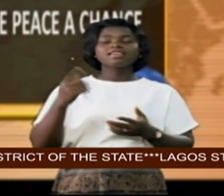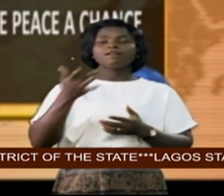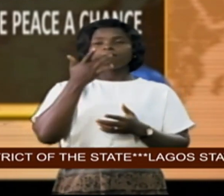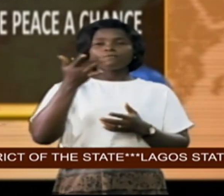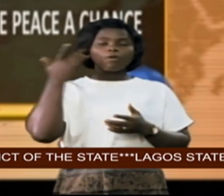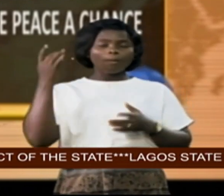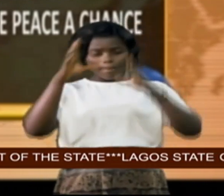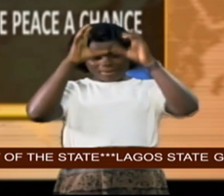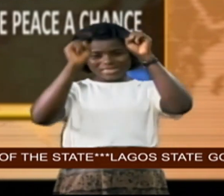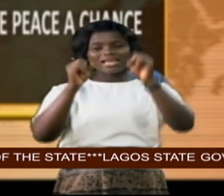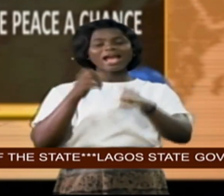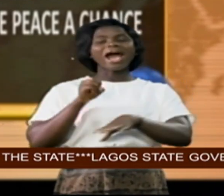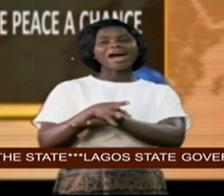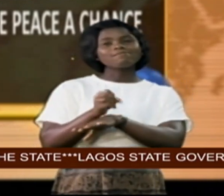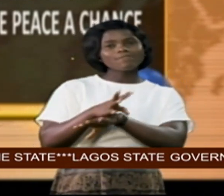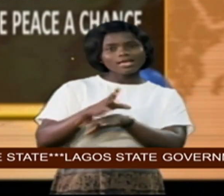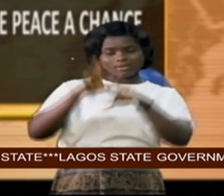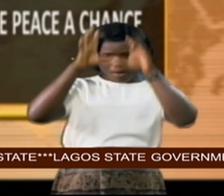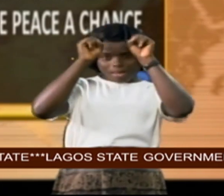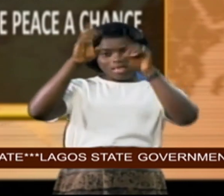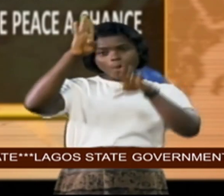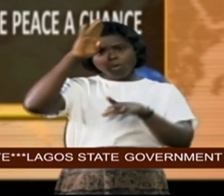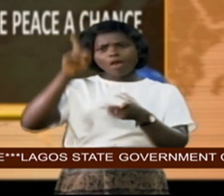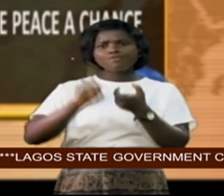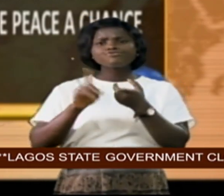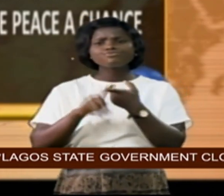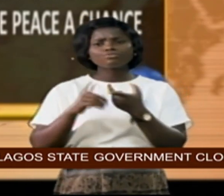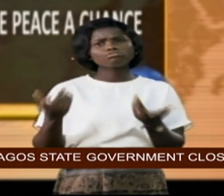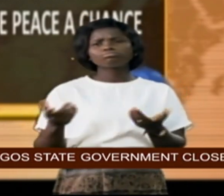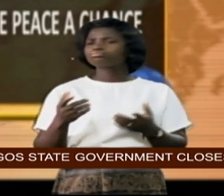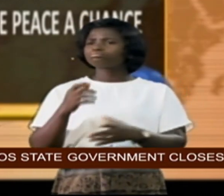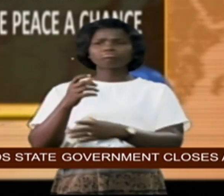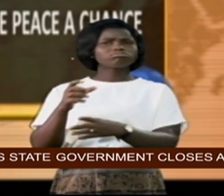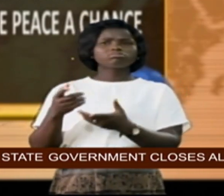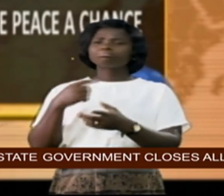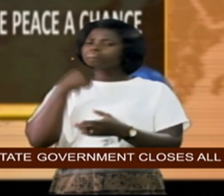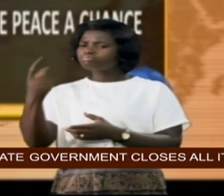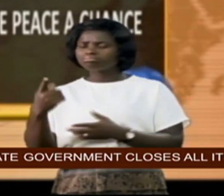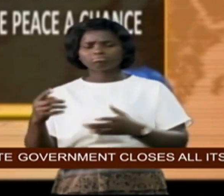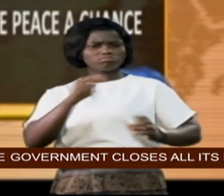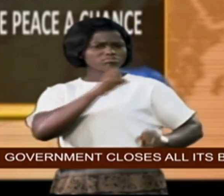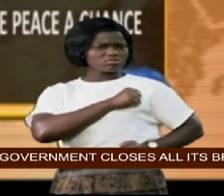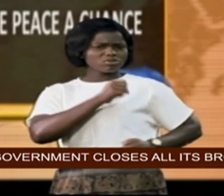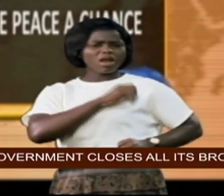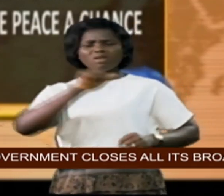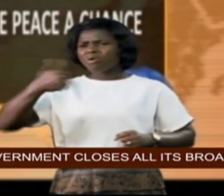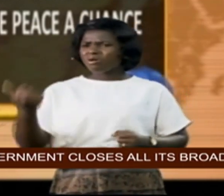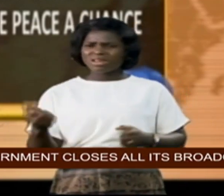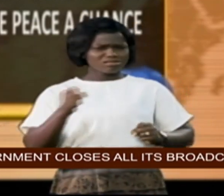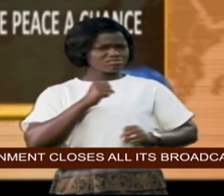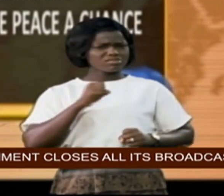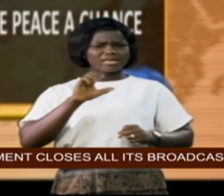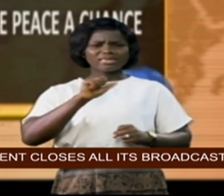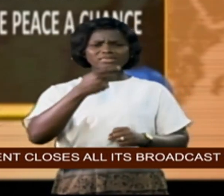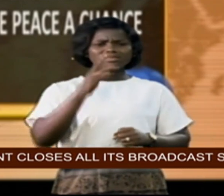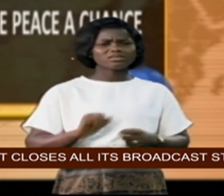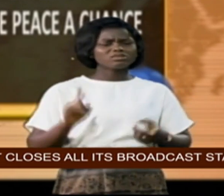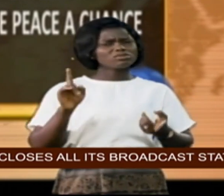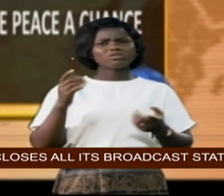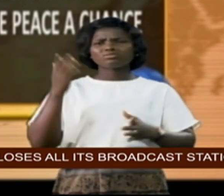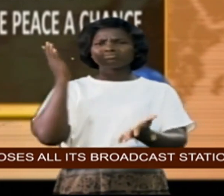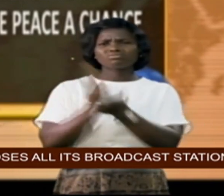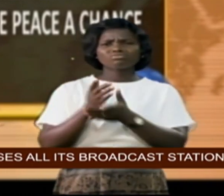president advised President Buhari to also restrain the military and other security agencies from using force, no matter the level